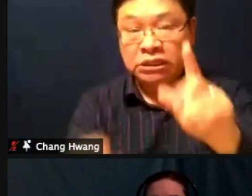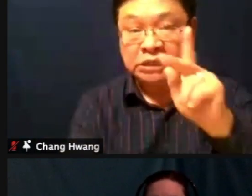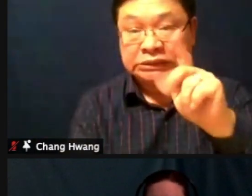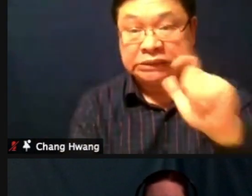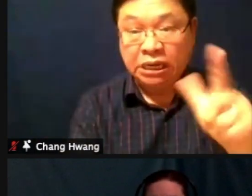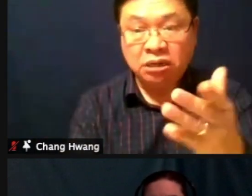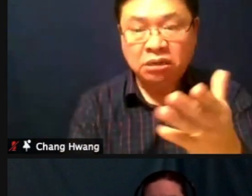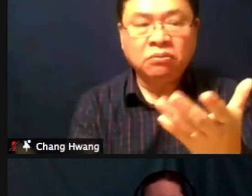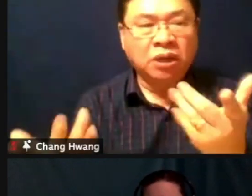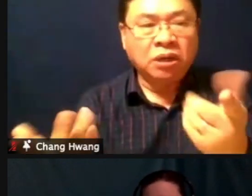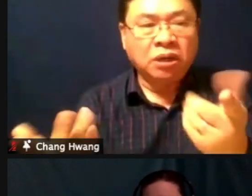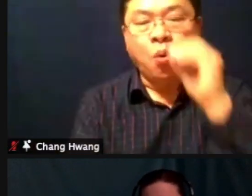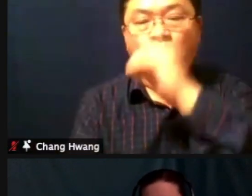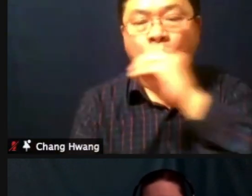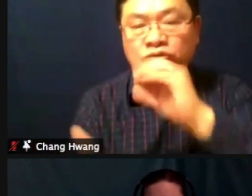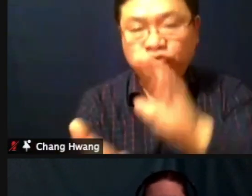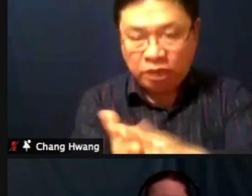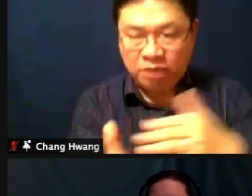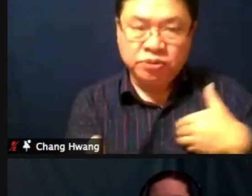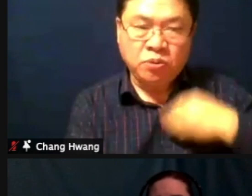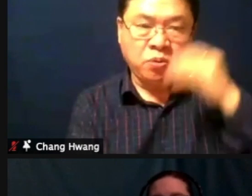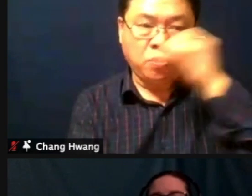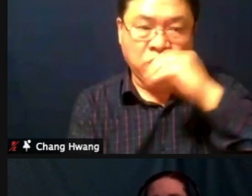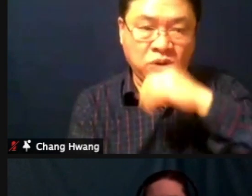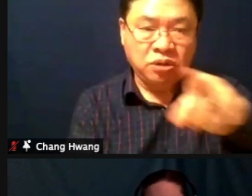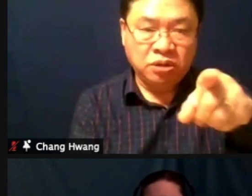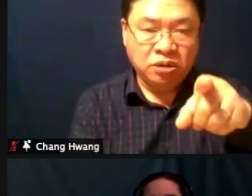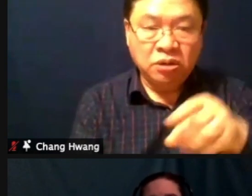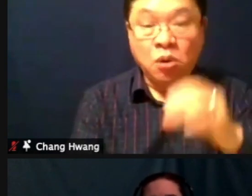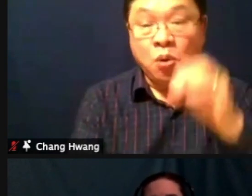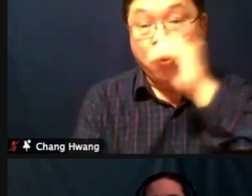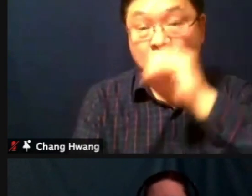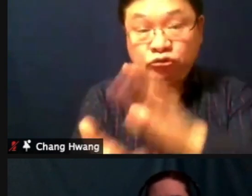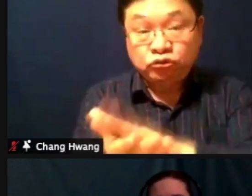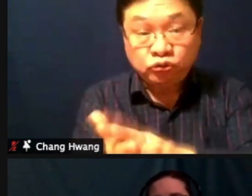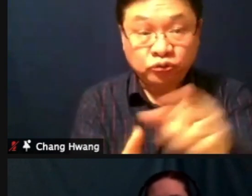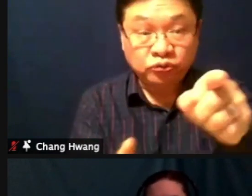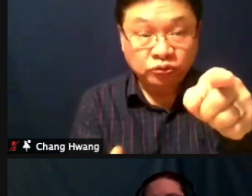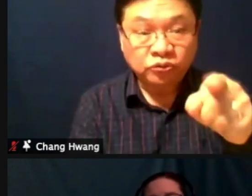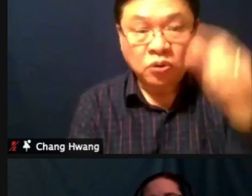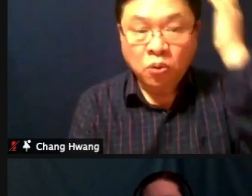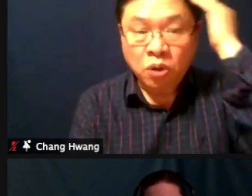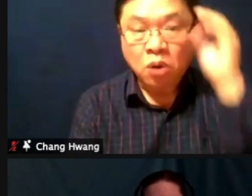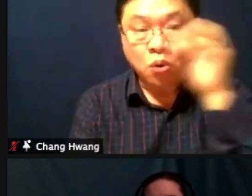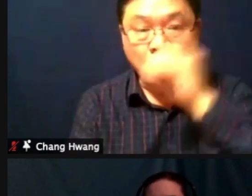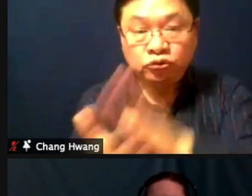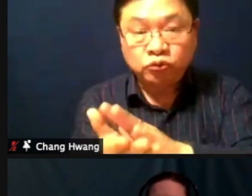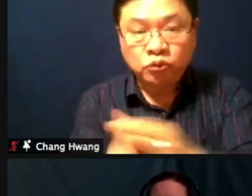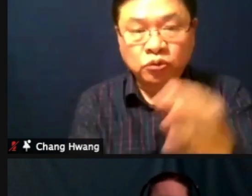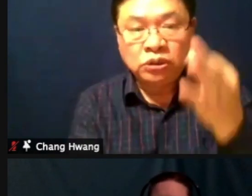In South Korea, education, KSL has a history of using